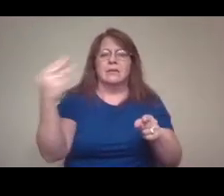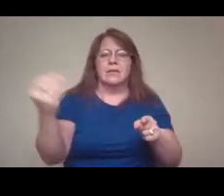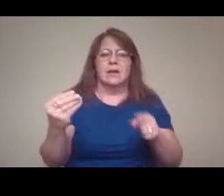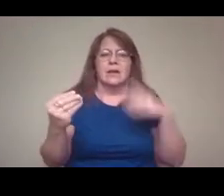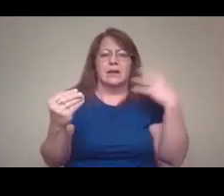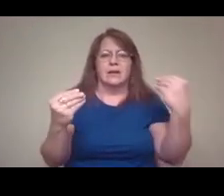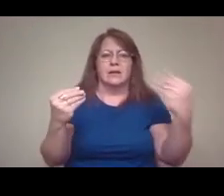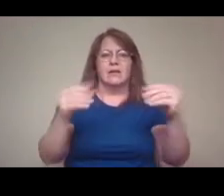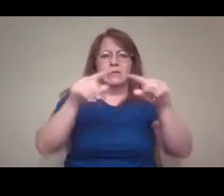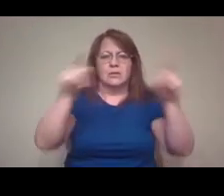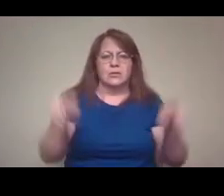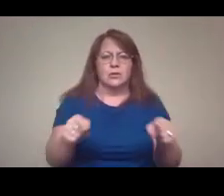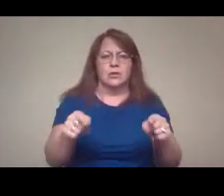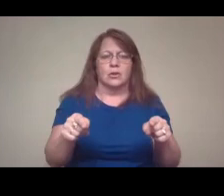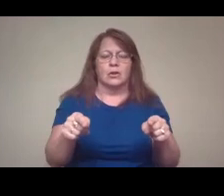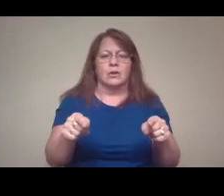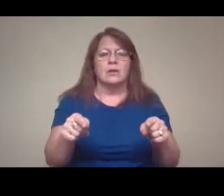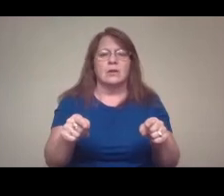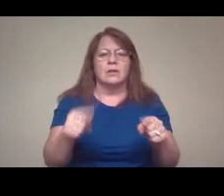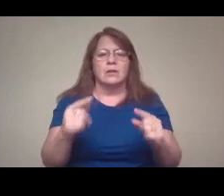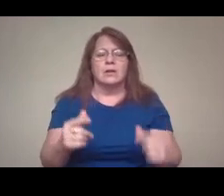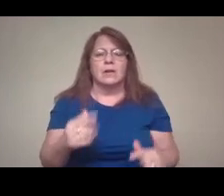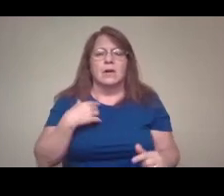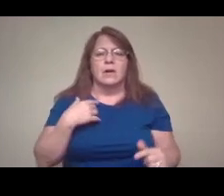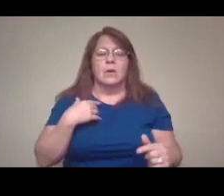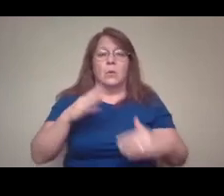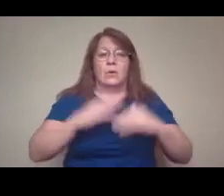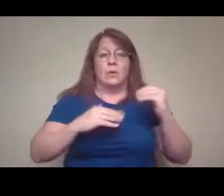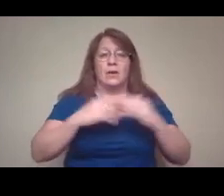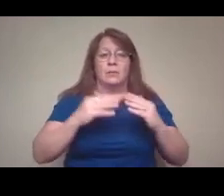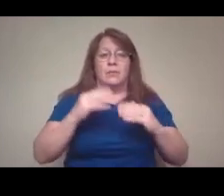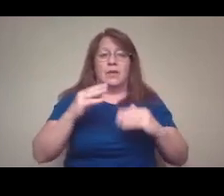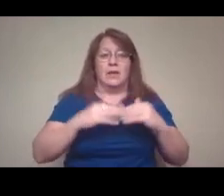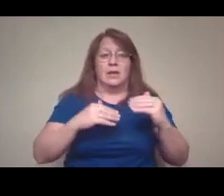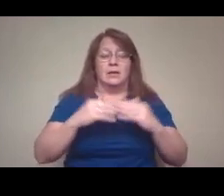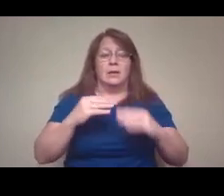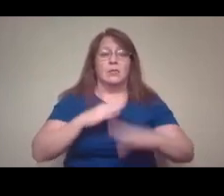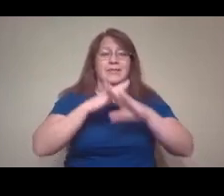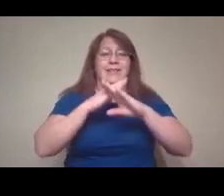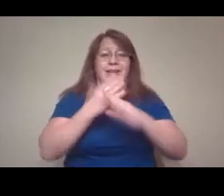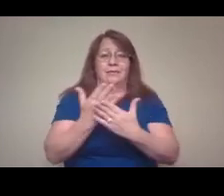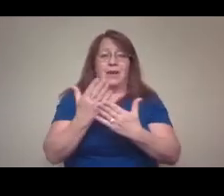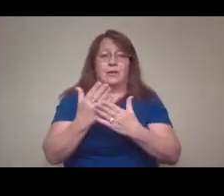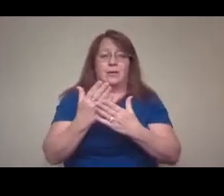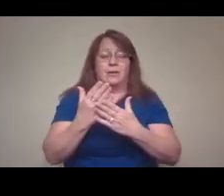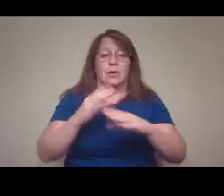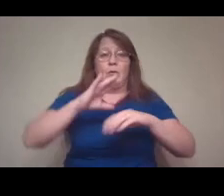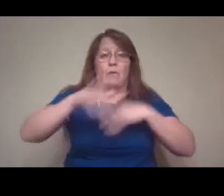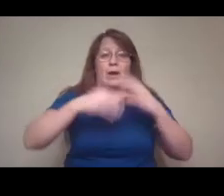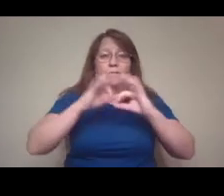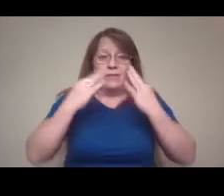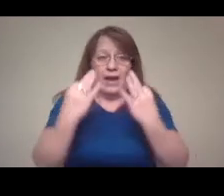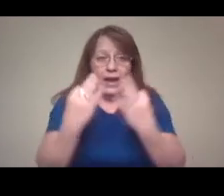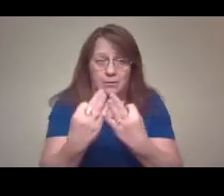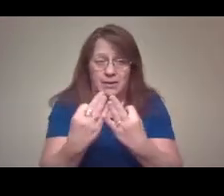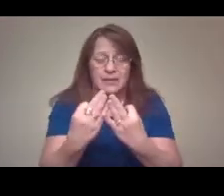behavioral challenges. When we build protective factors around youth and their families, they're able to build the resilience that they need to face